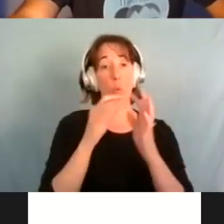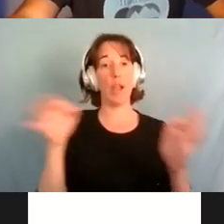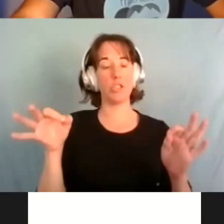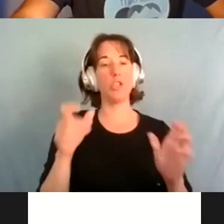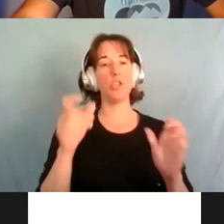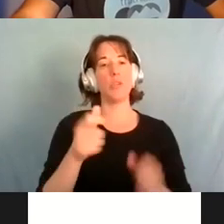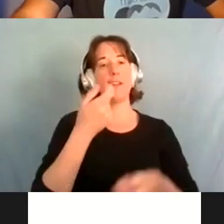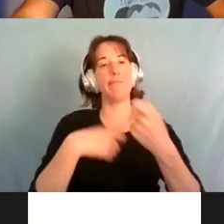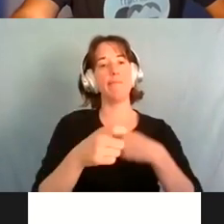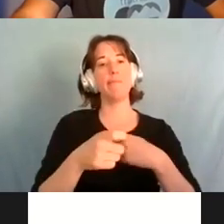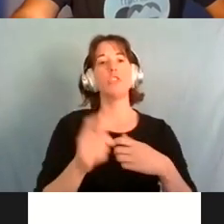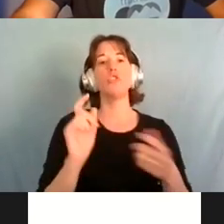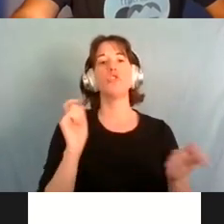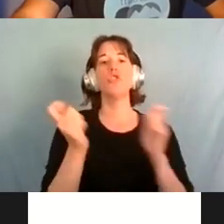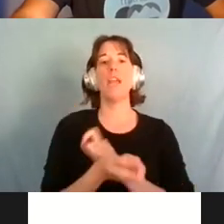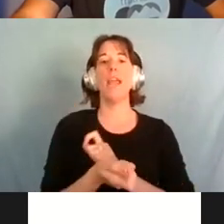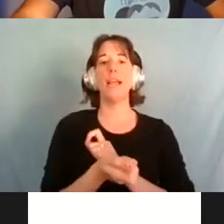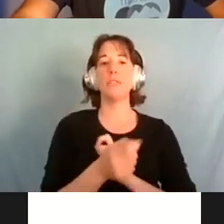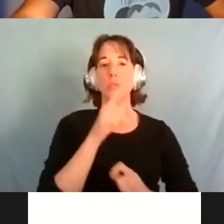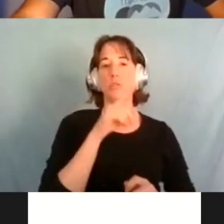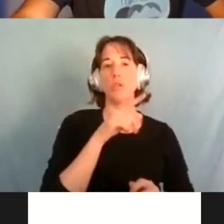to a Q learning pseudocode.